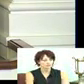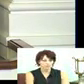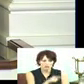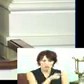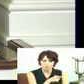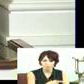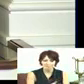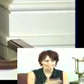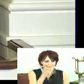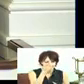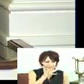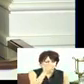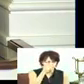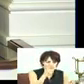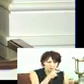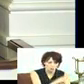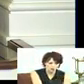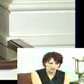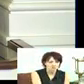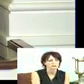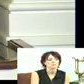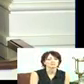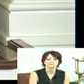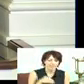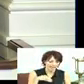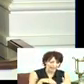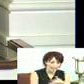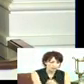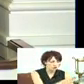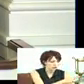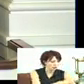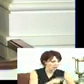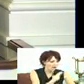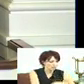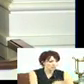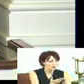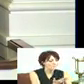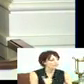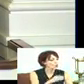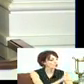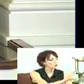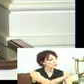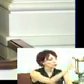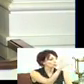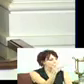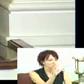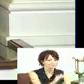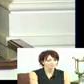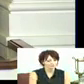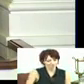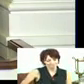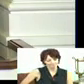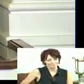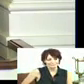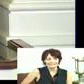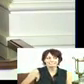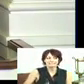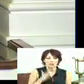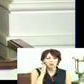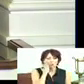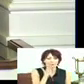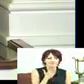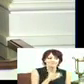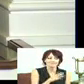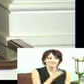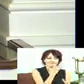closer, Sini was in the hospital again just before Christmas, and we knew that would be the last time.